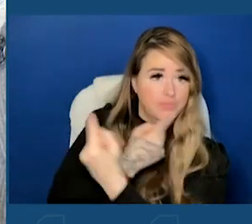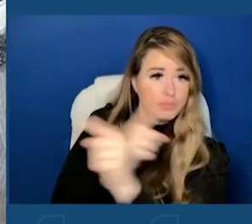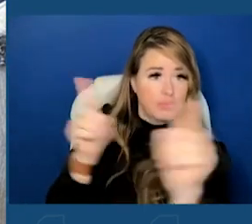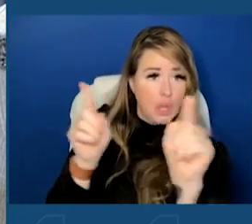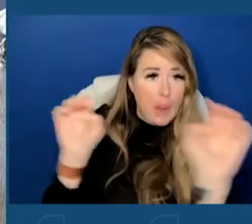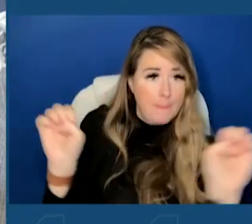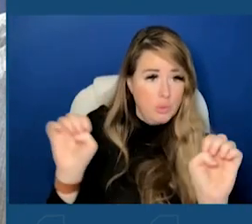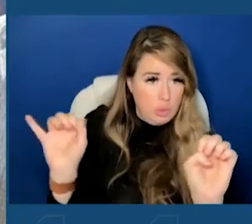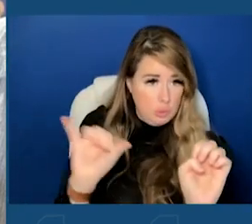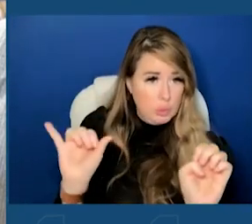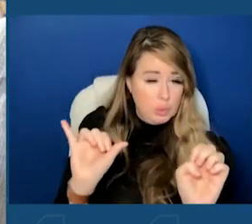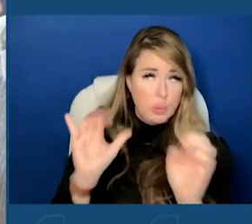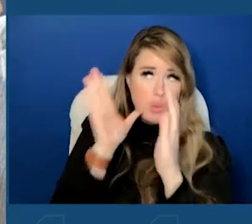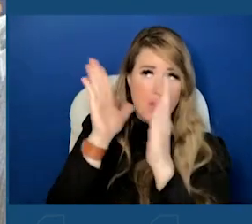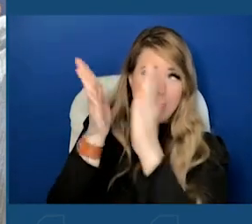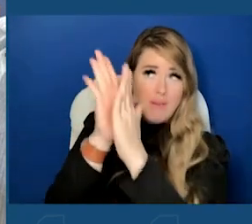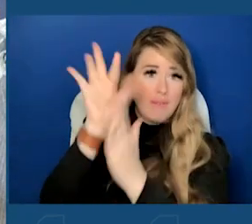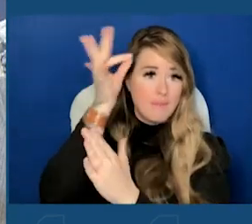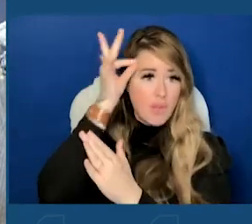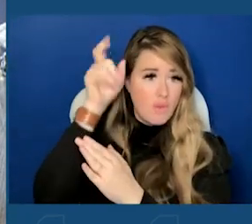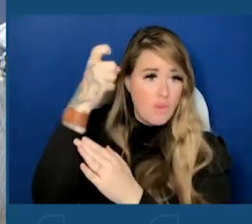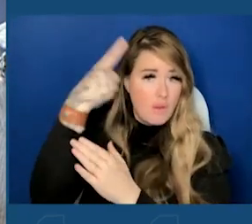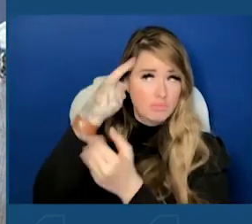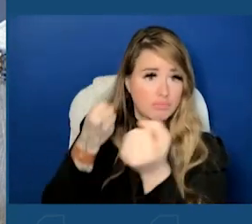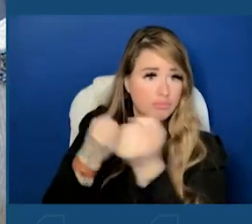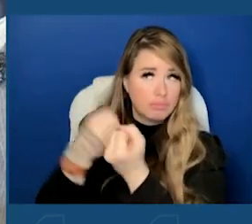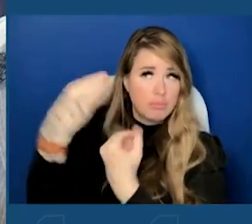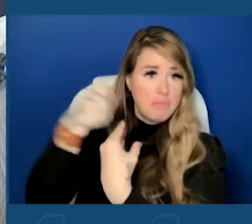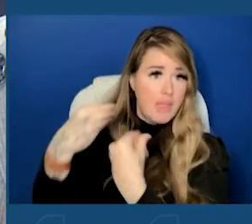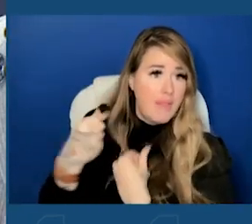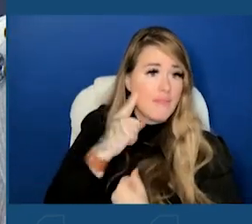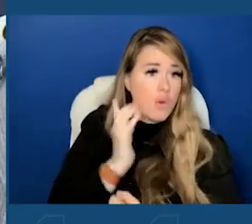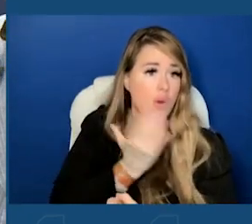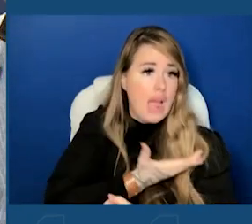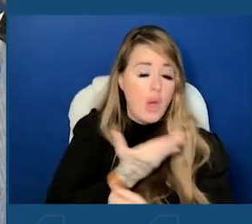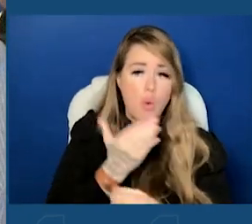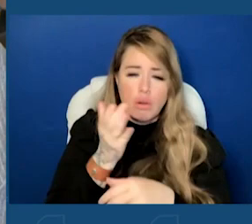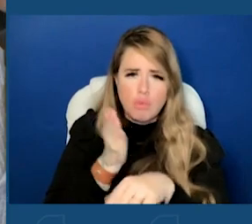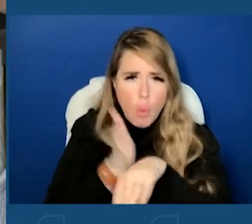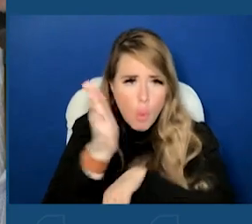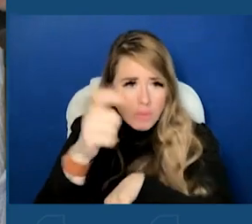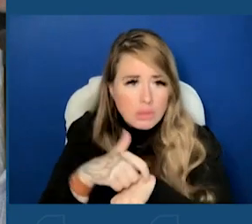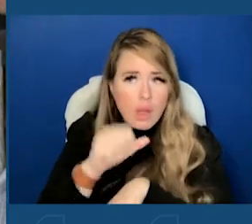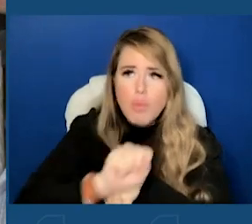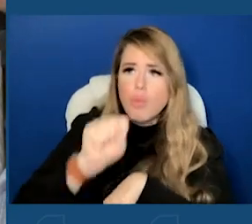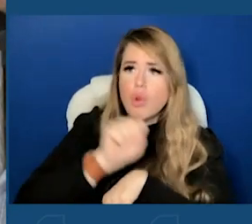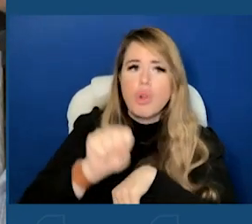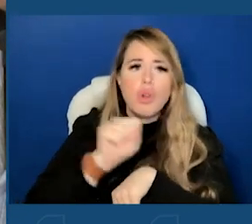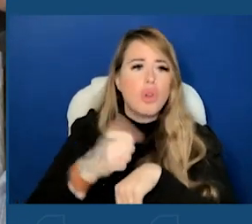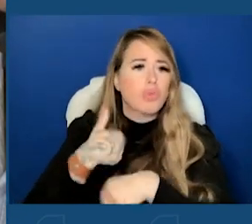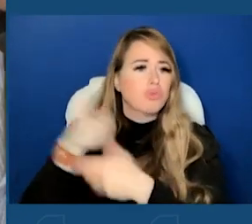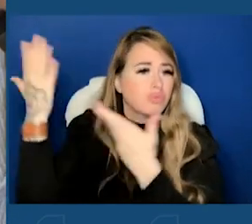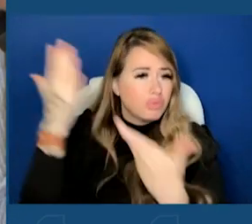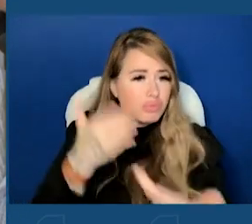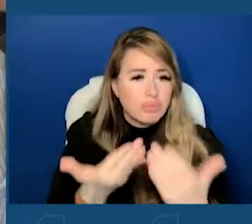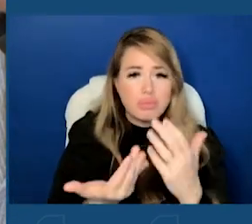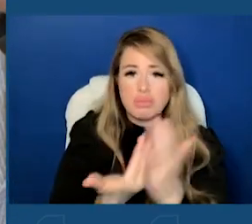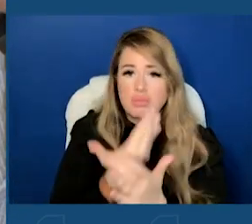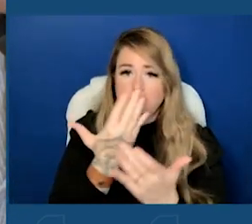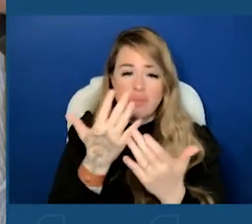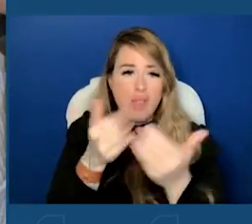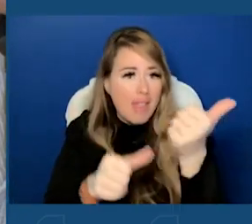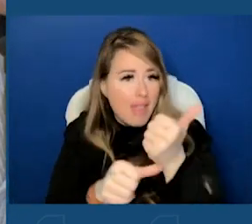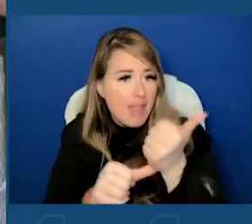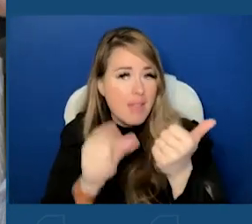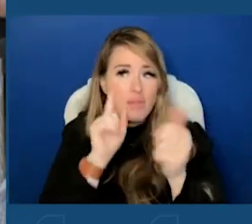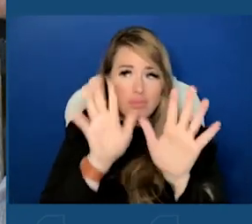to seek reimbursements for the extraordinary expenses of all the overtime and the fact that we've brought in mutual aid from other parts of the